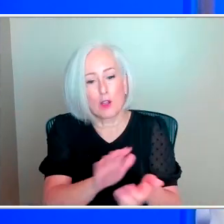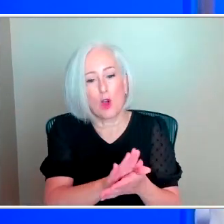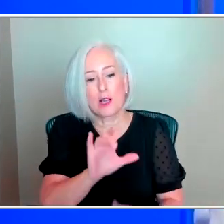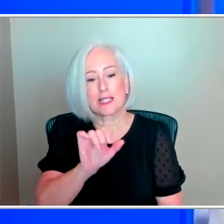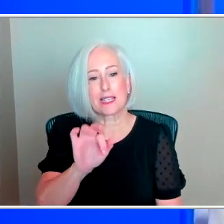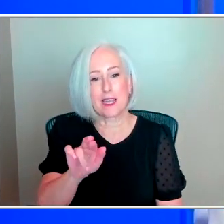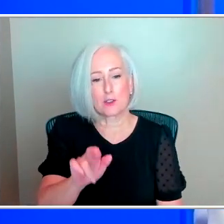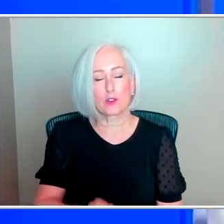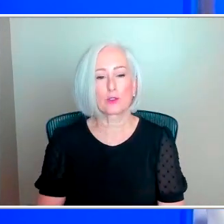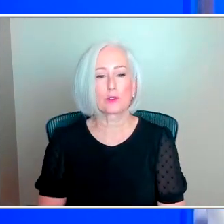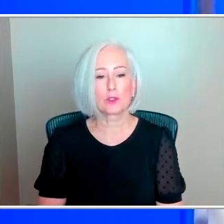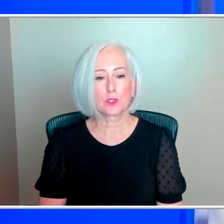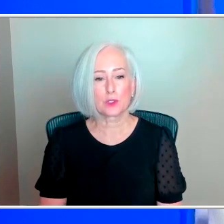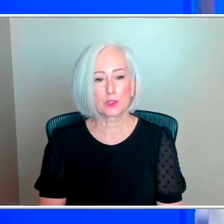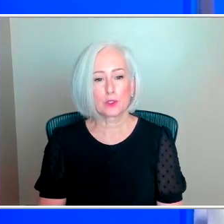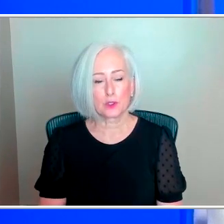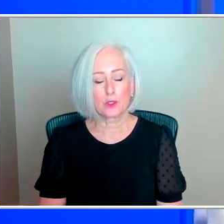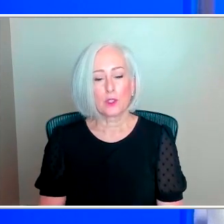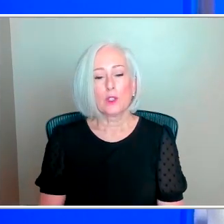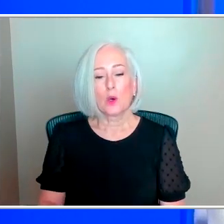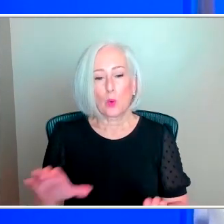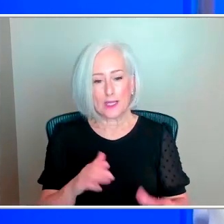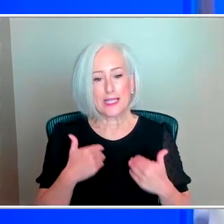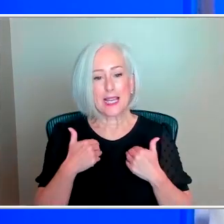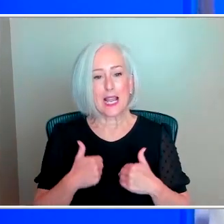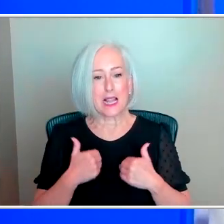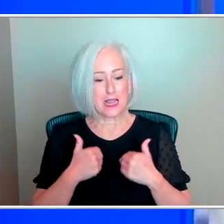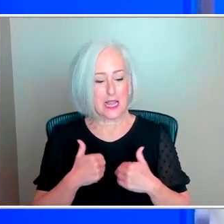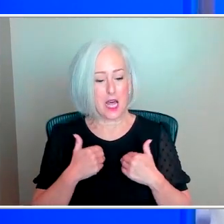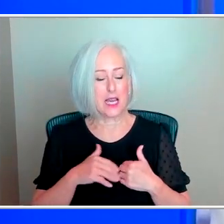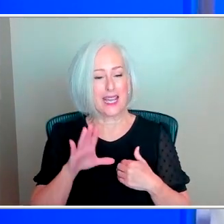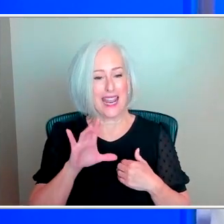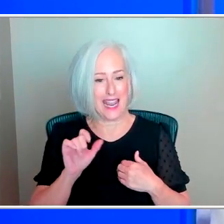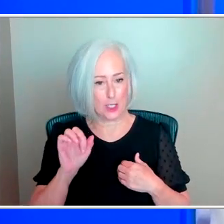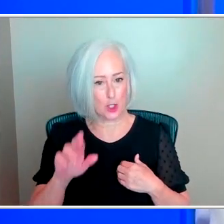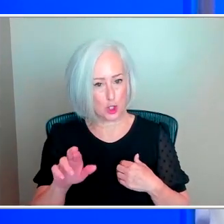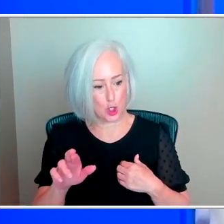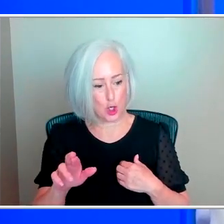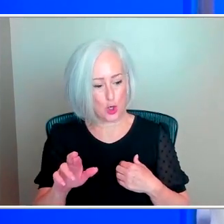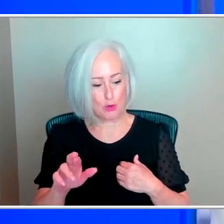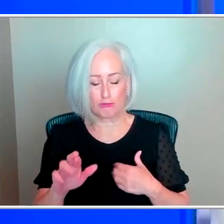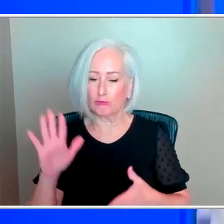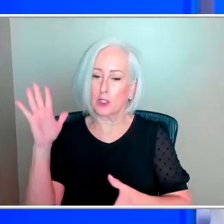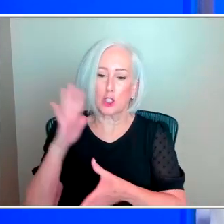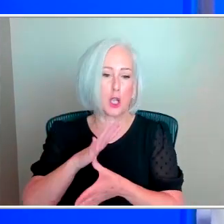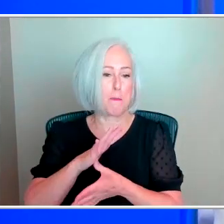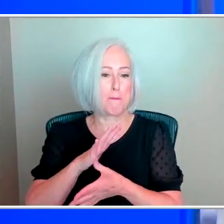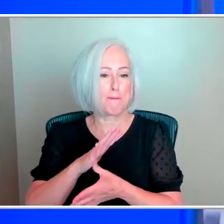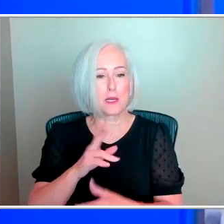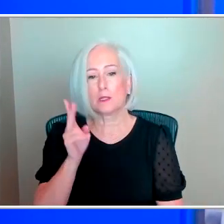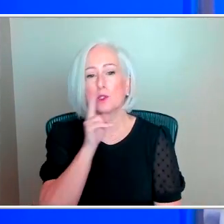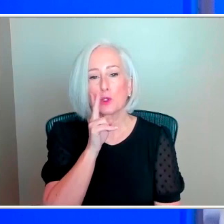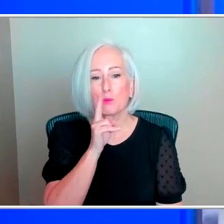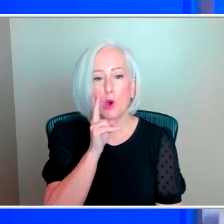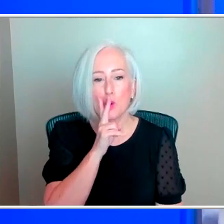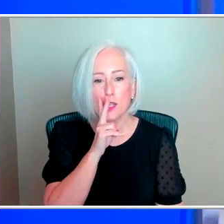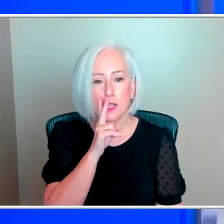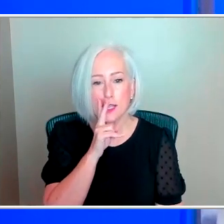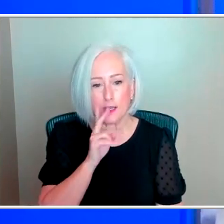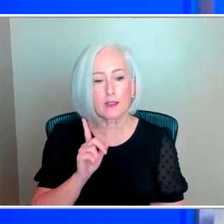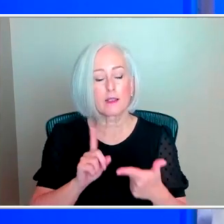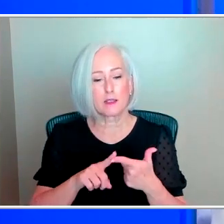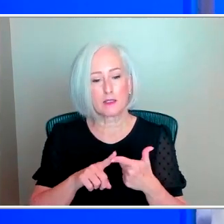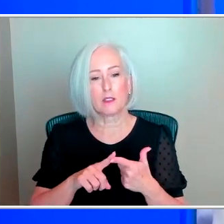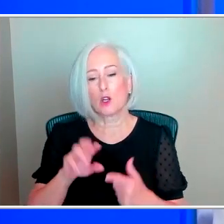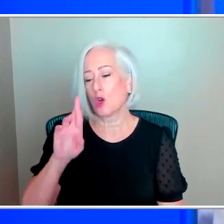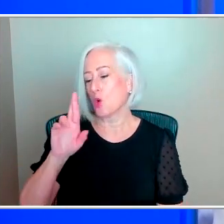thing. Smoking's still #1 in Kansas and Midwest. Radon is important, and